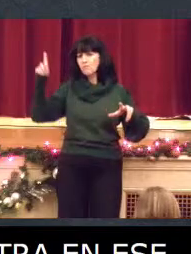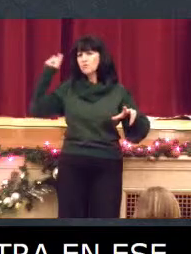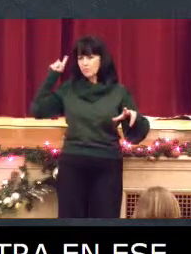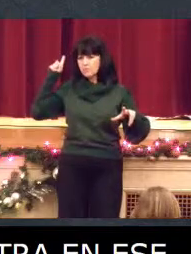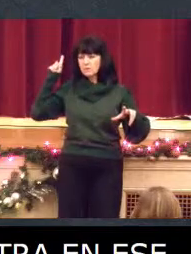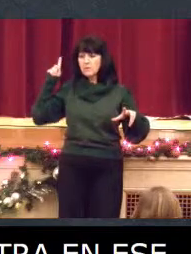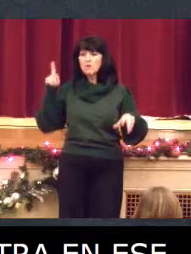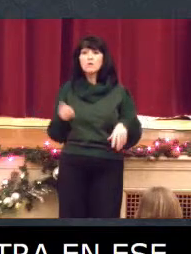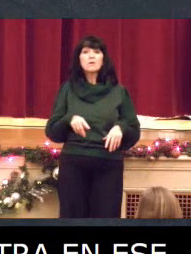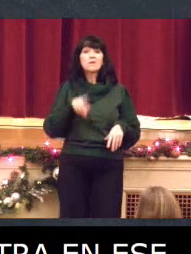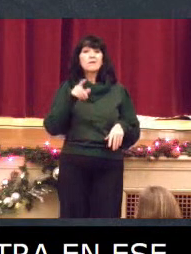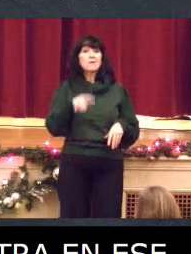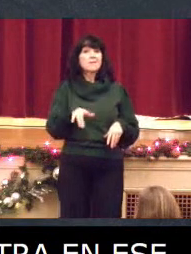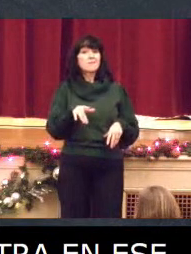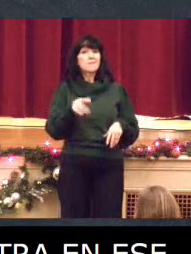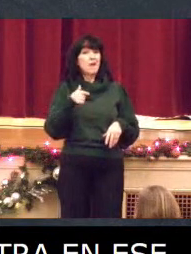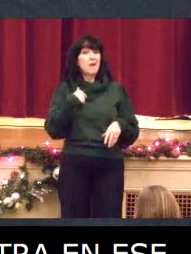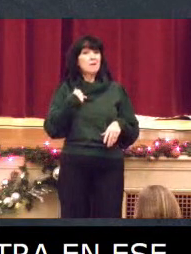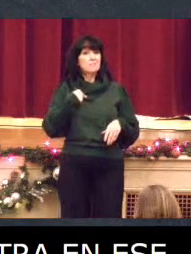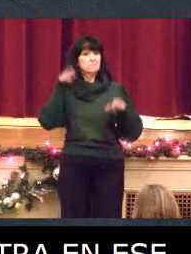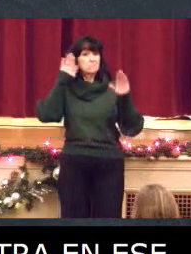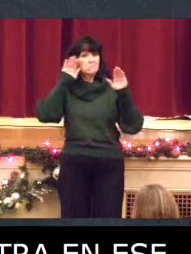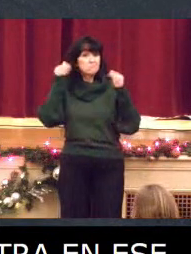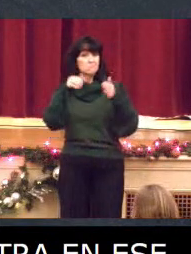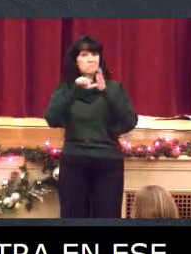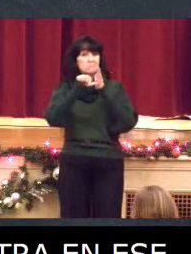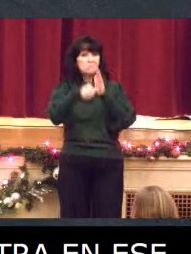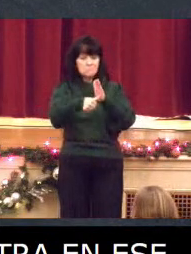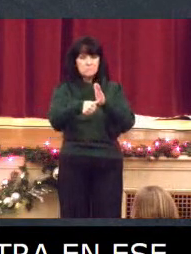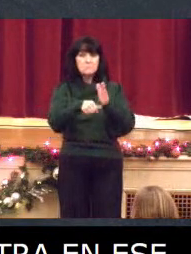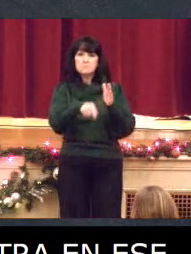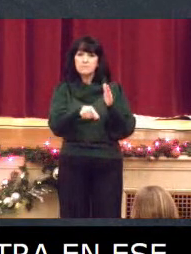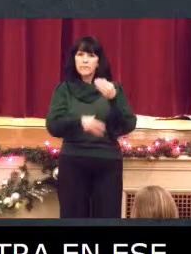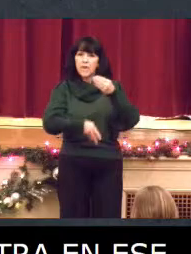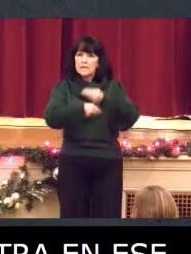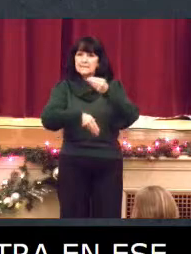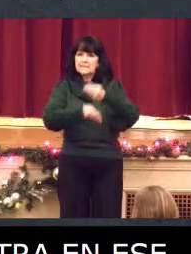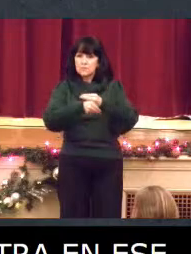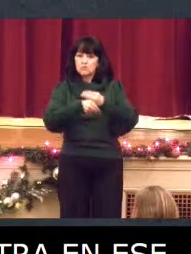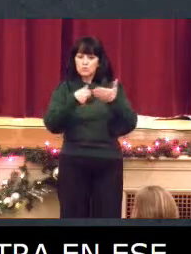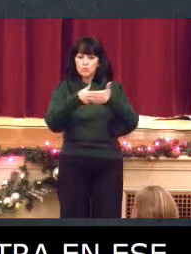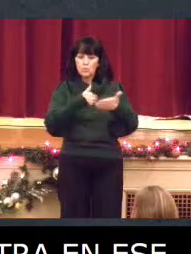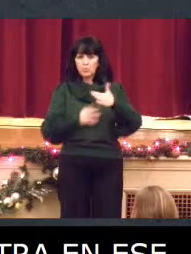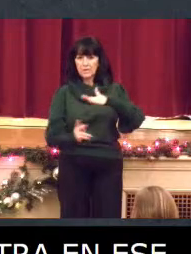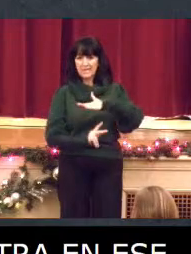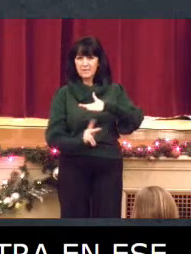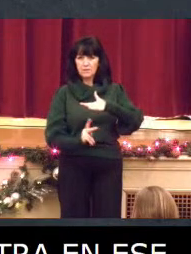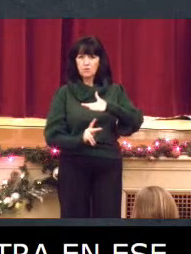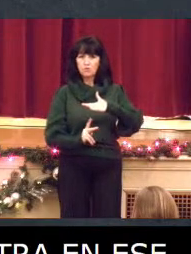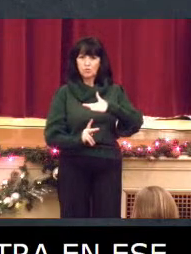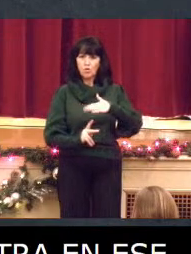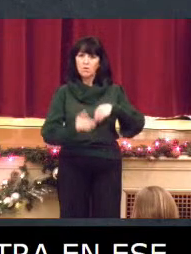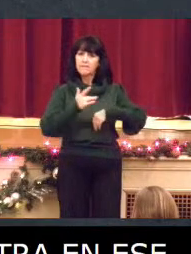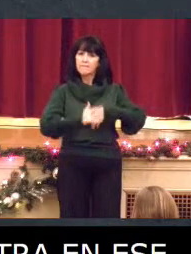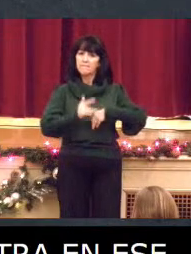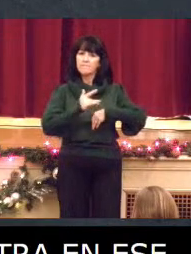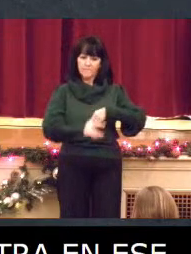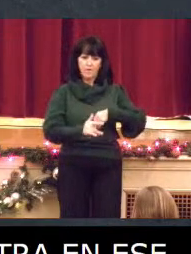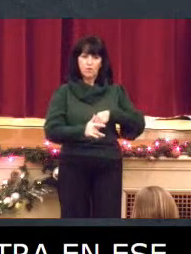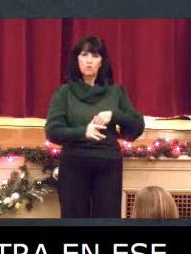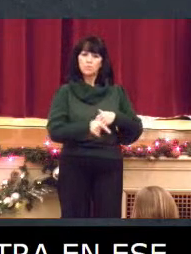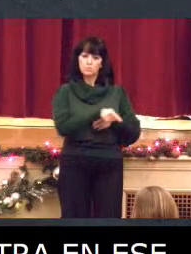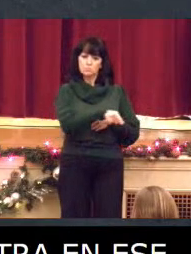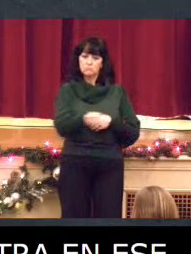pre-K seats. I think that it's important that we understand if we can send students to kindergarten prepared, then they have a